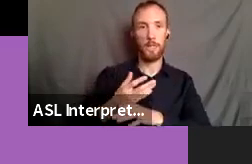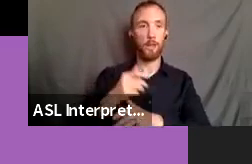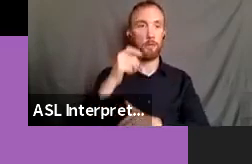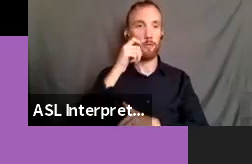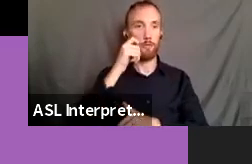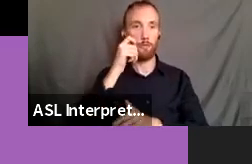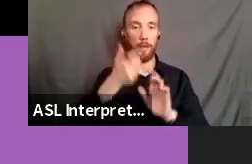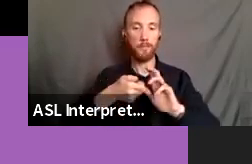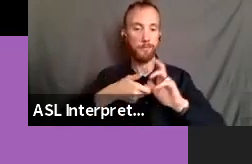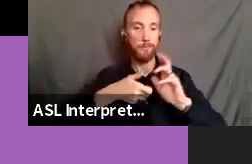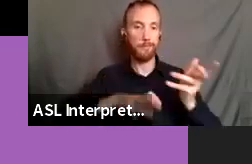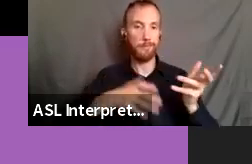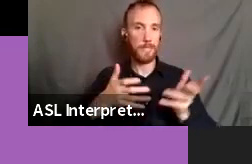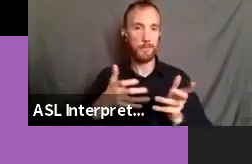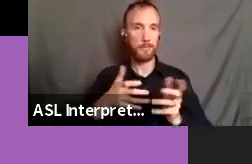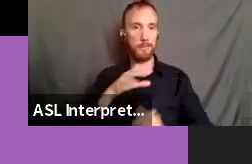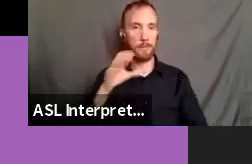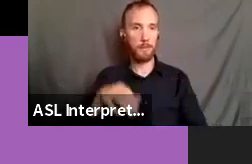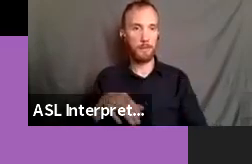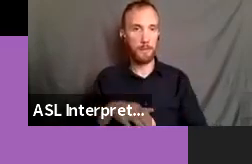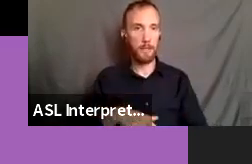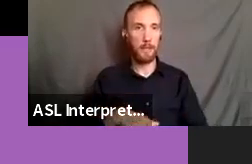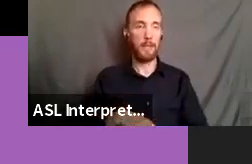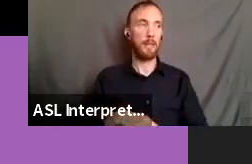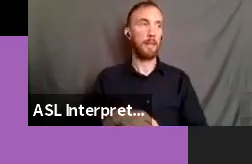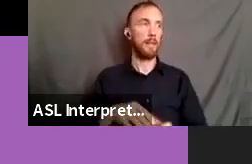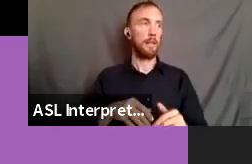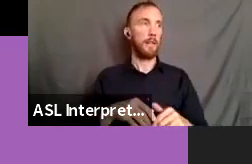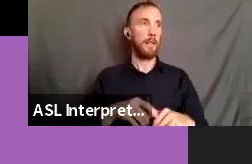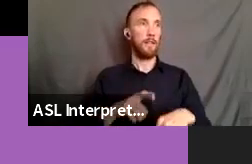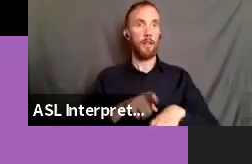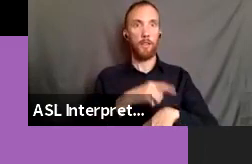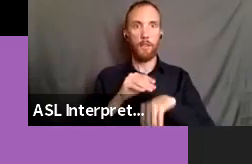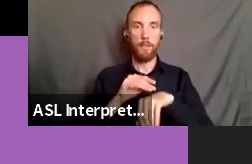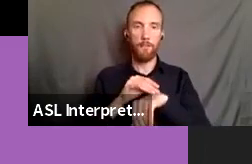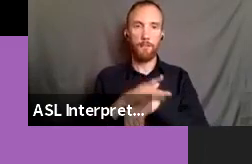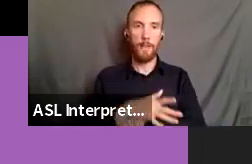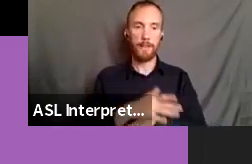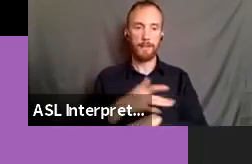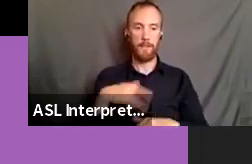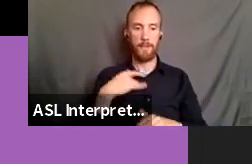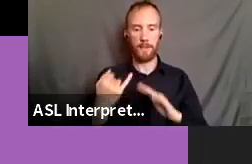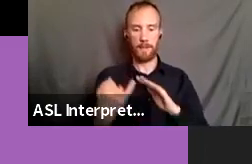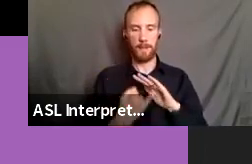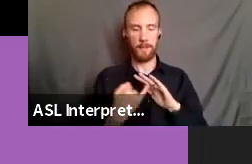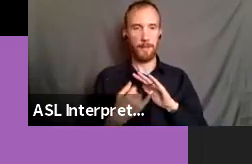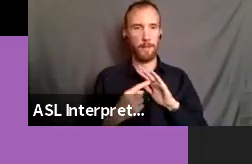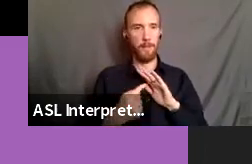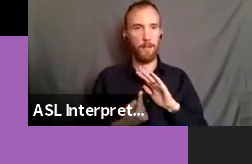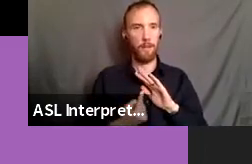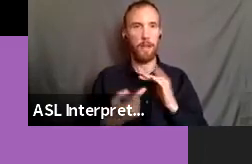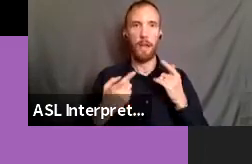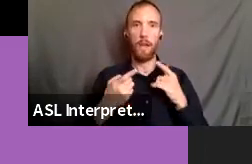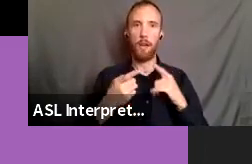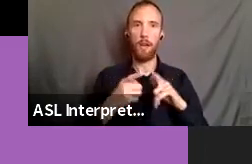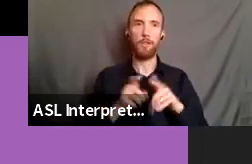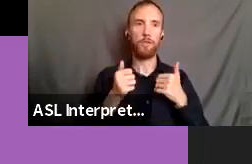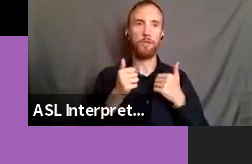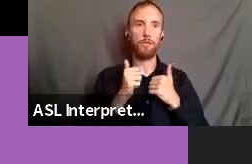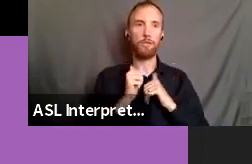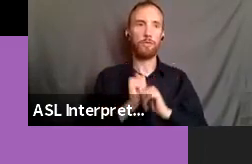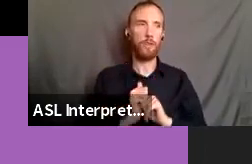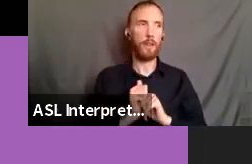the impact of prolonged social isolation and the need to continue to close the opportunity gap for this